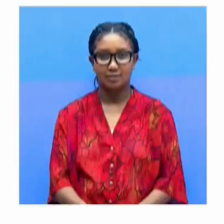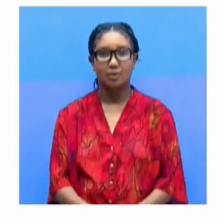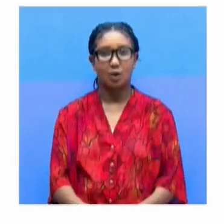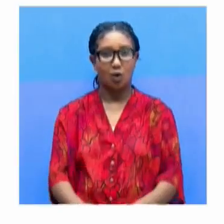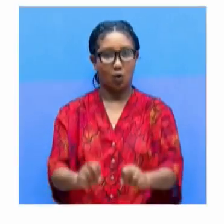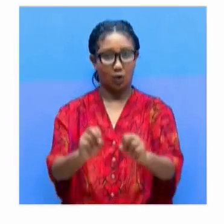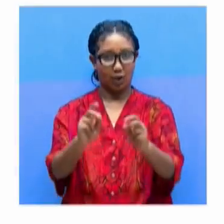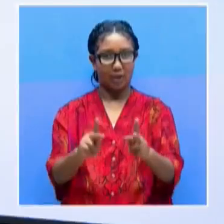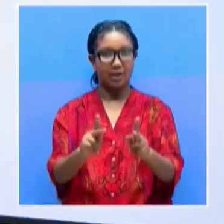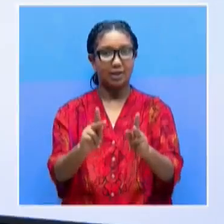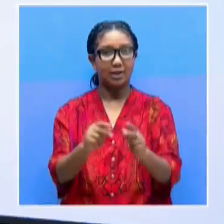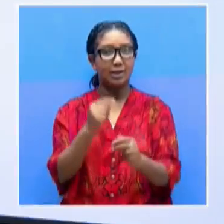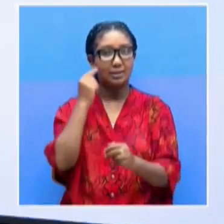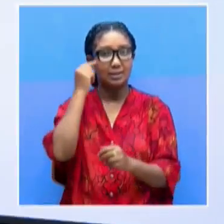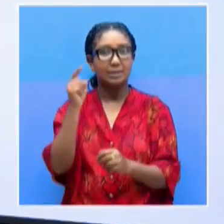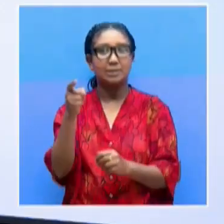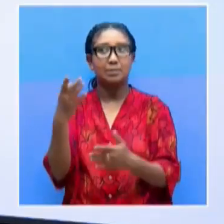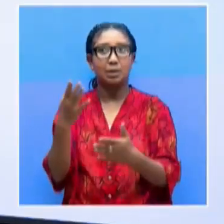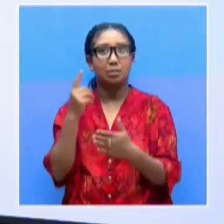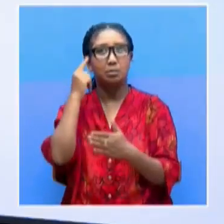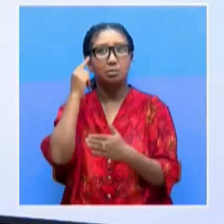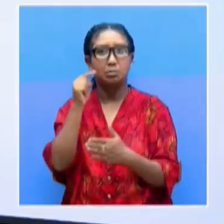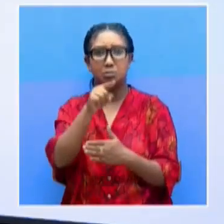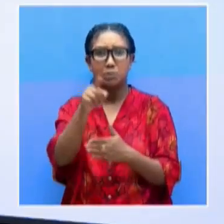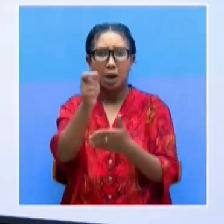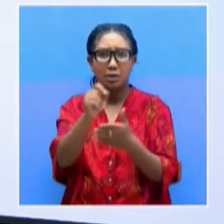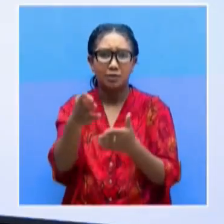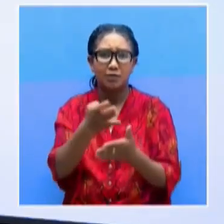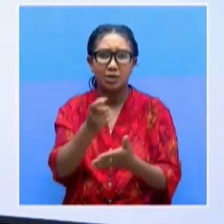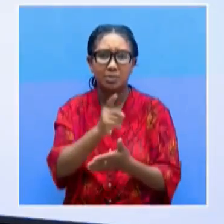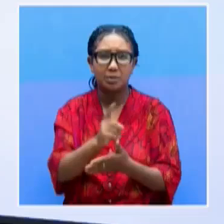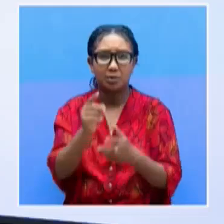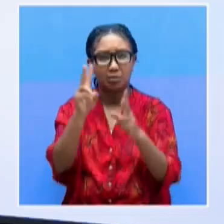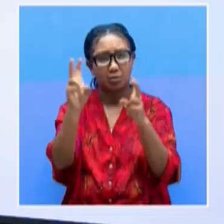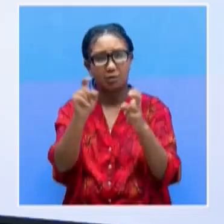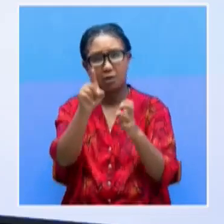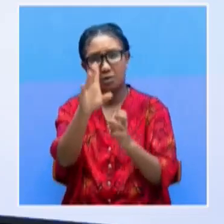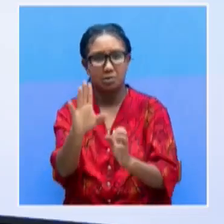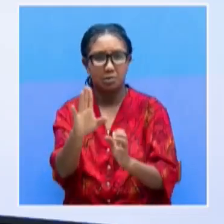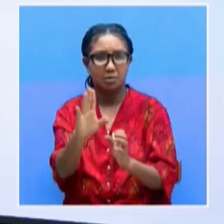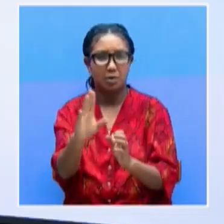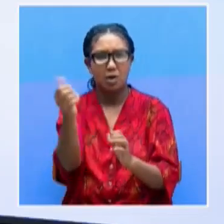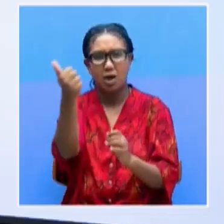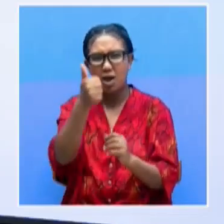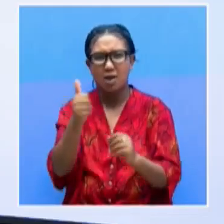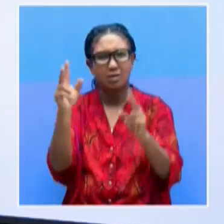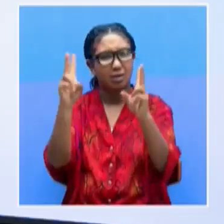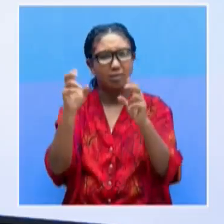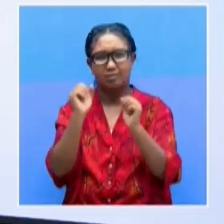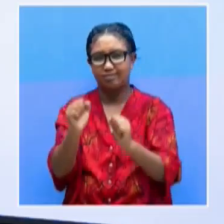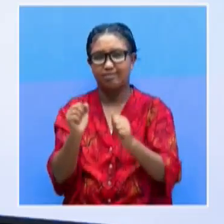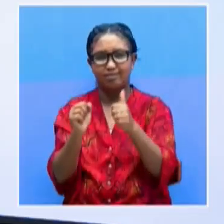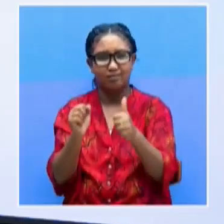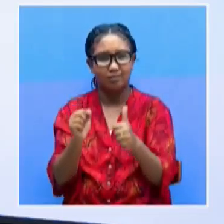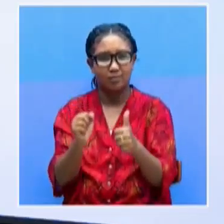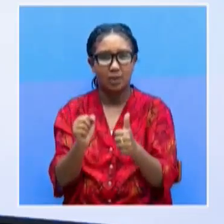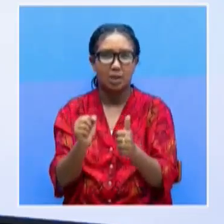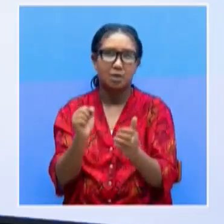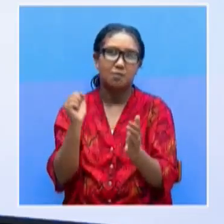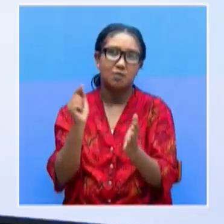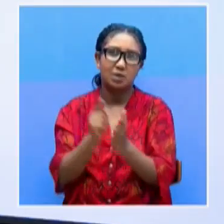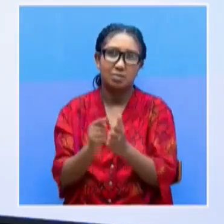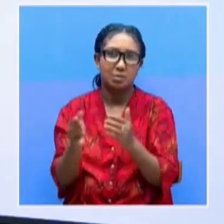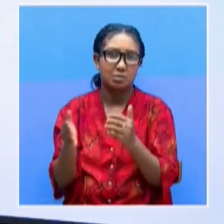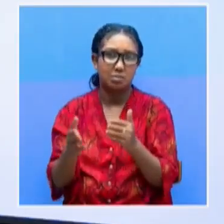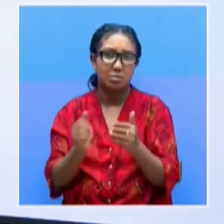Okay, let's think of something. What do you want us to write? Just come up with any title. Let us say